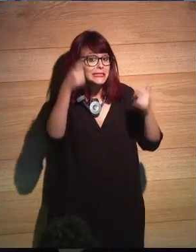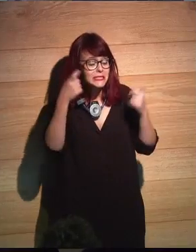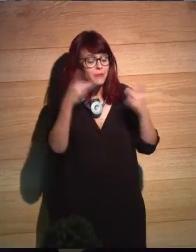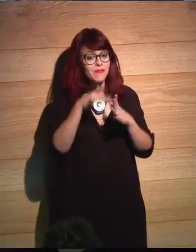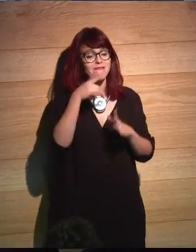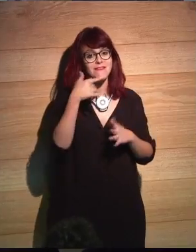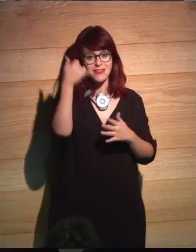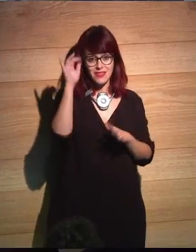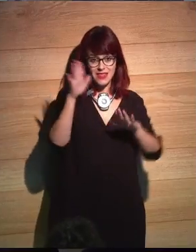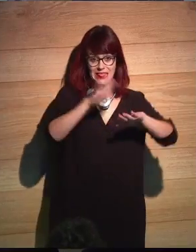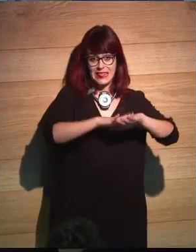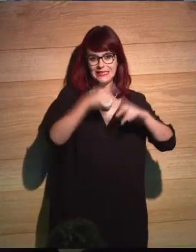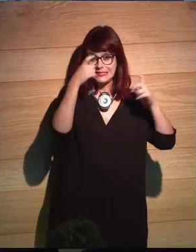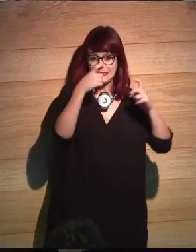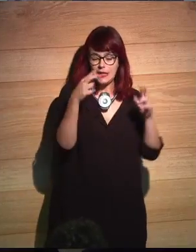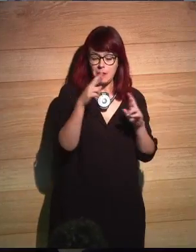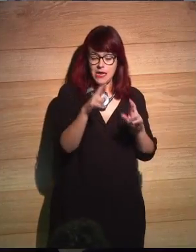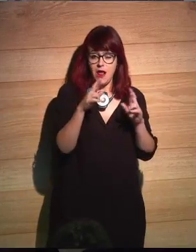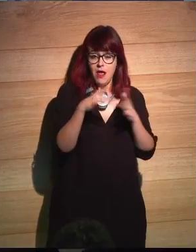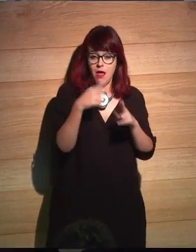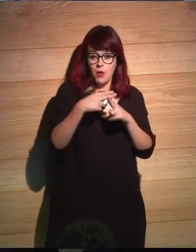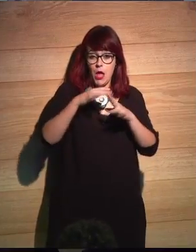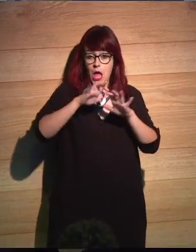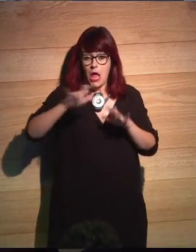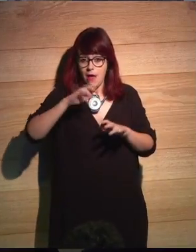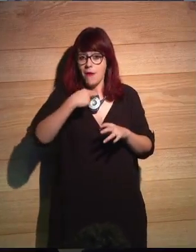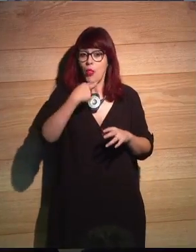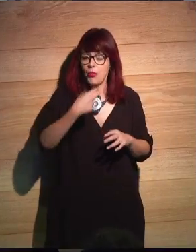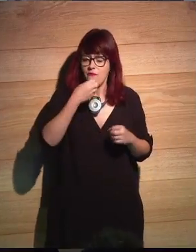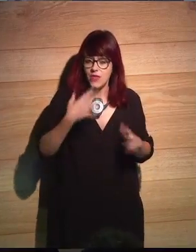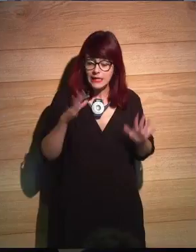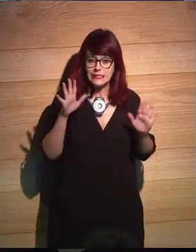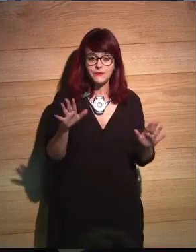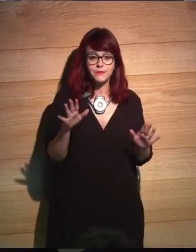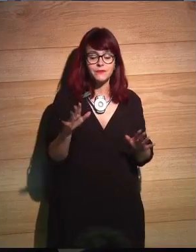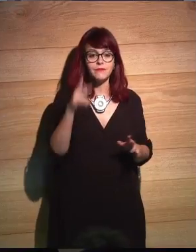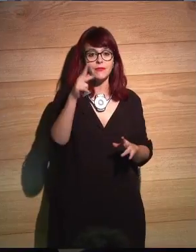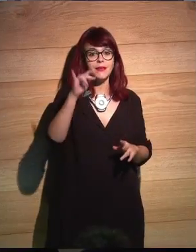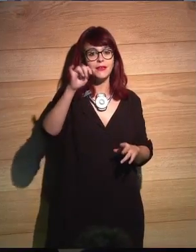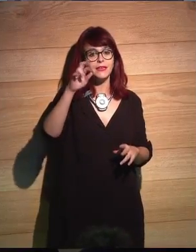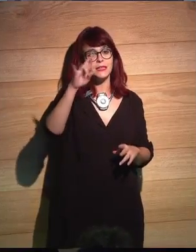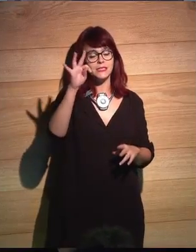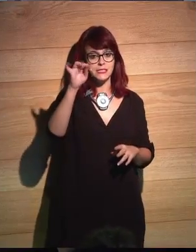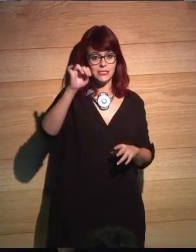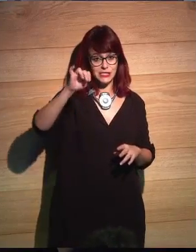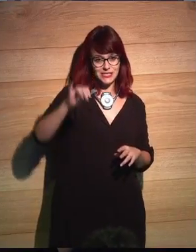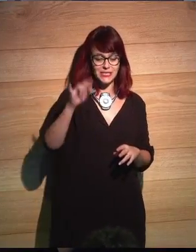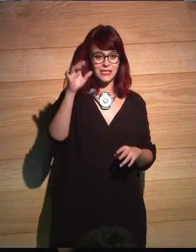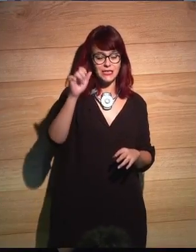planet. On my left, I have I hope I can pronounce that right,